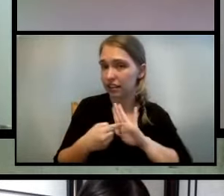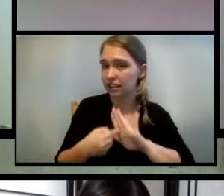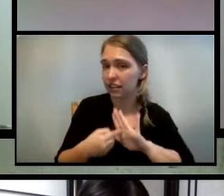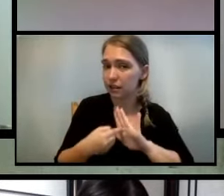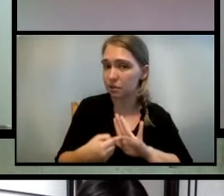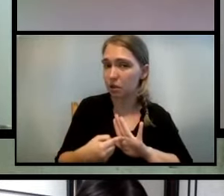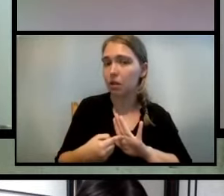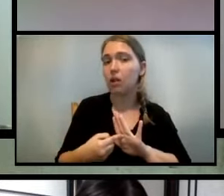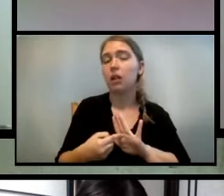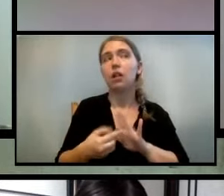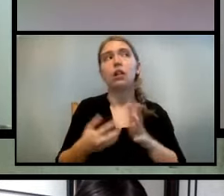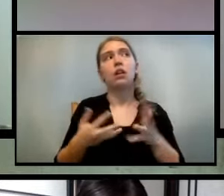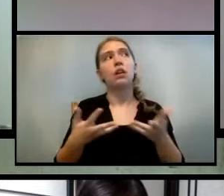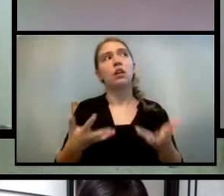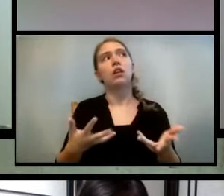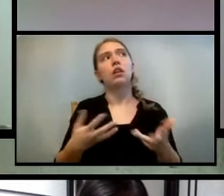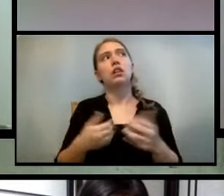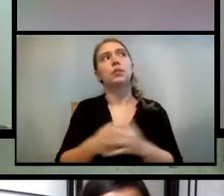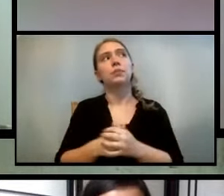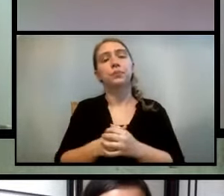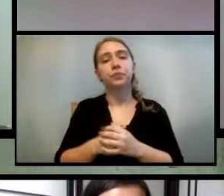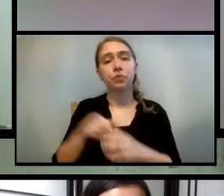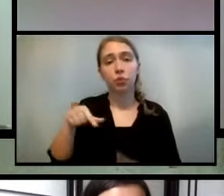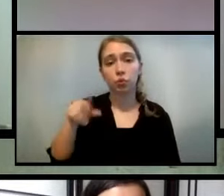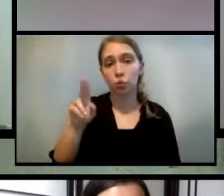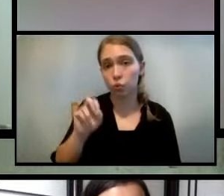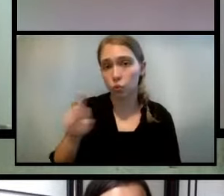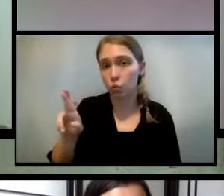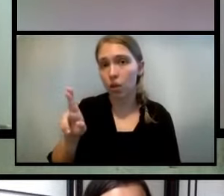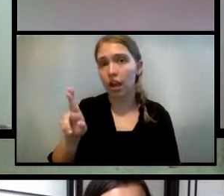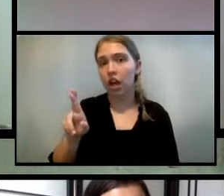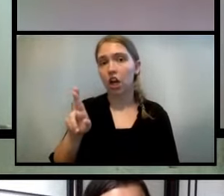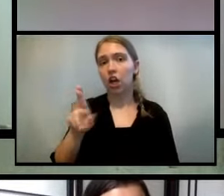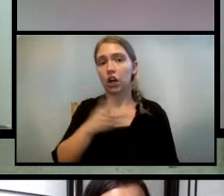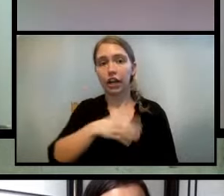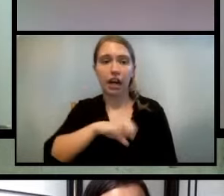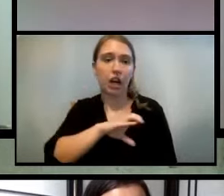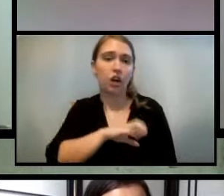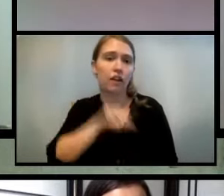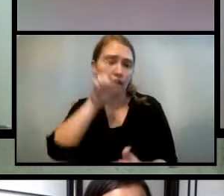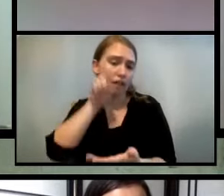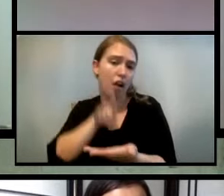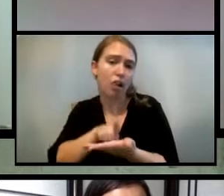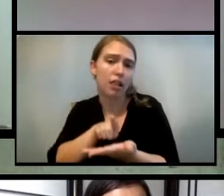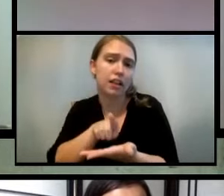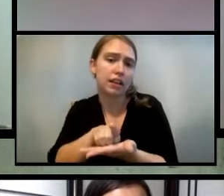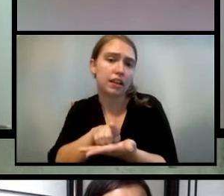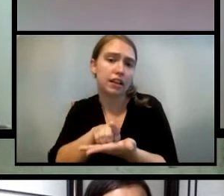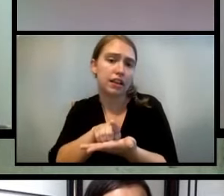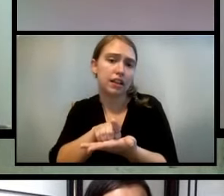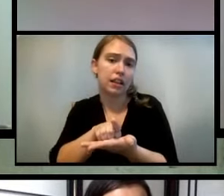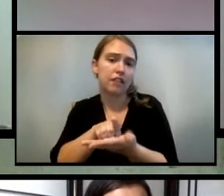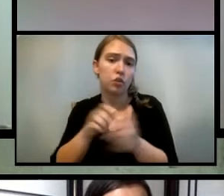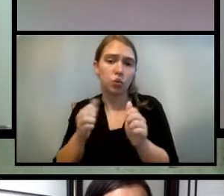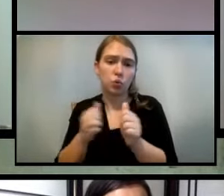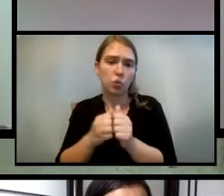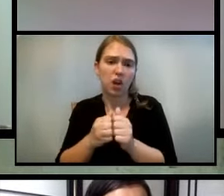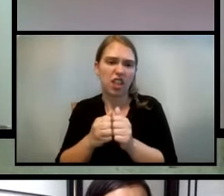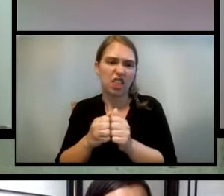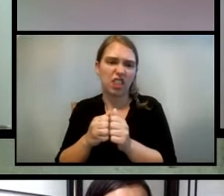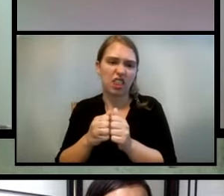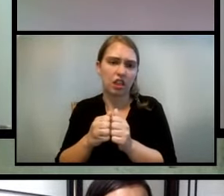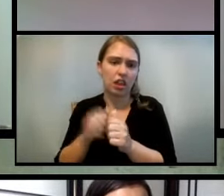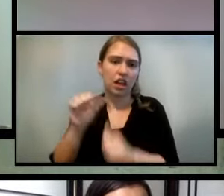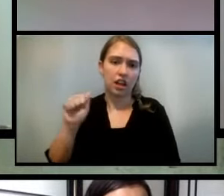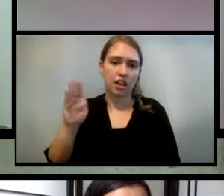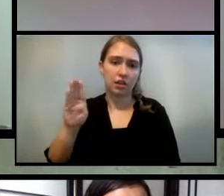is, you know, the queer character falling in love with the abused person who was very abusive towards them, who turned out to also